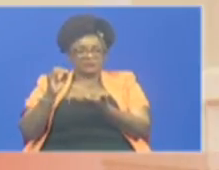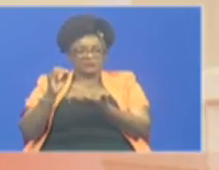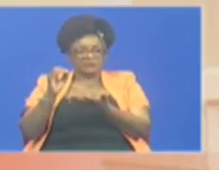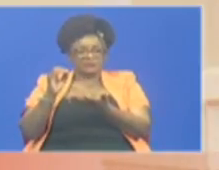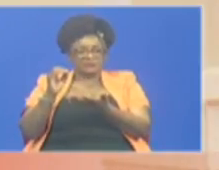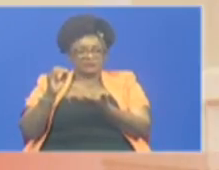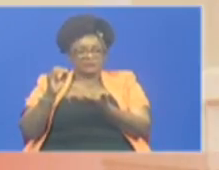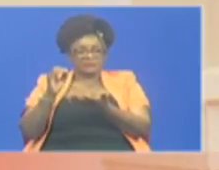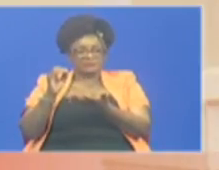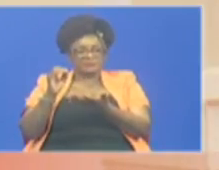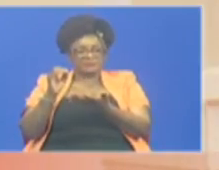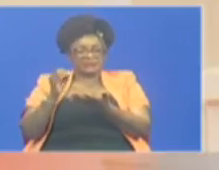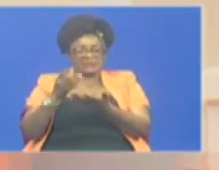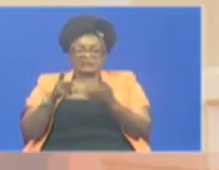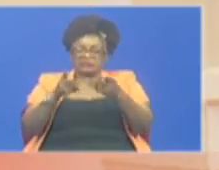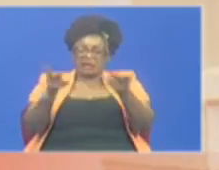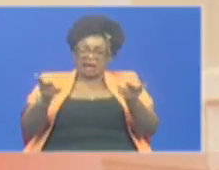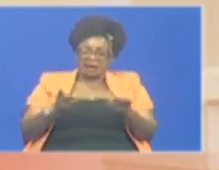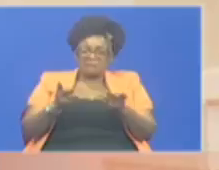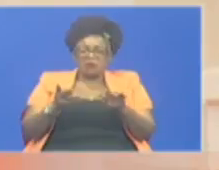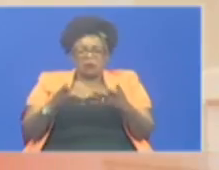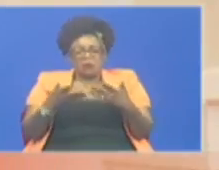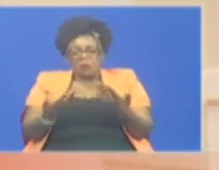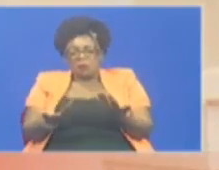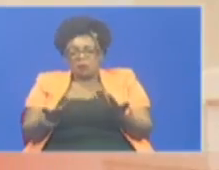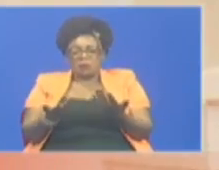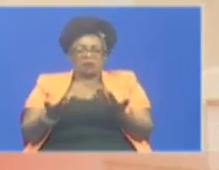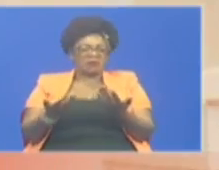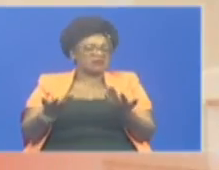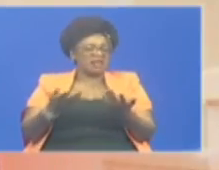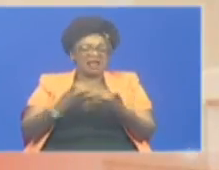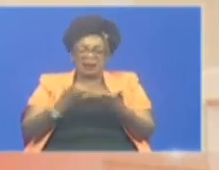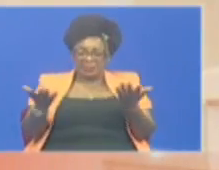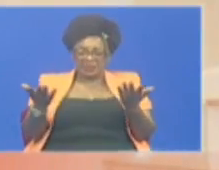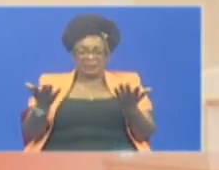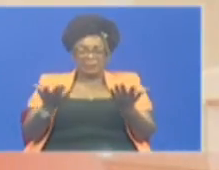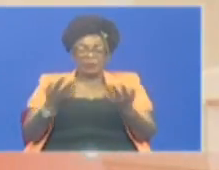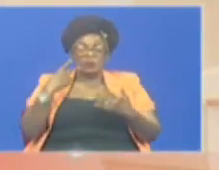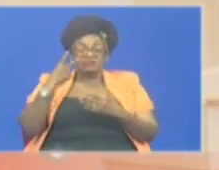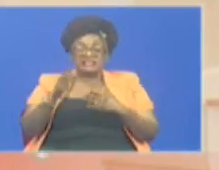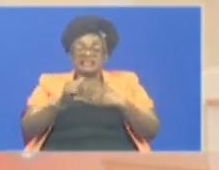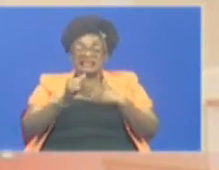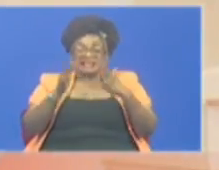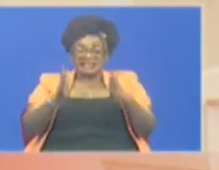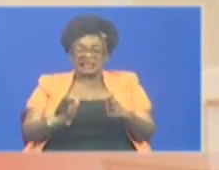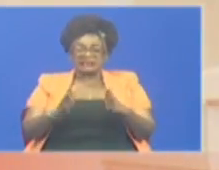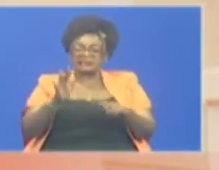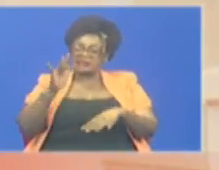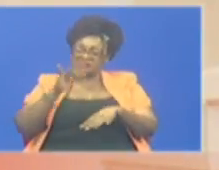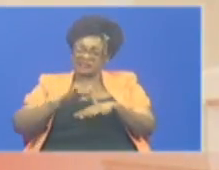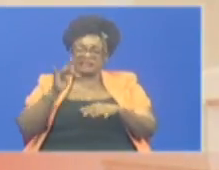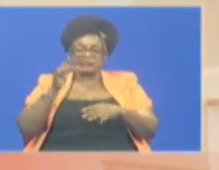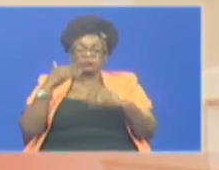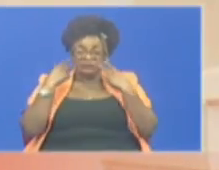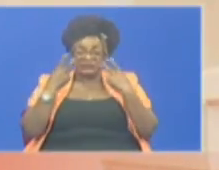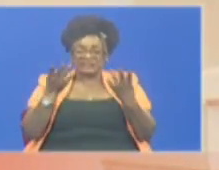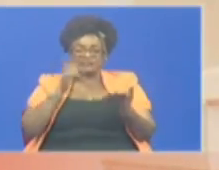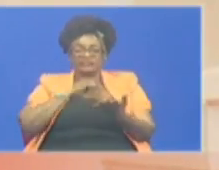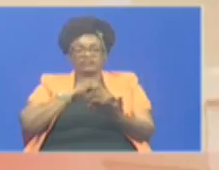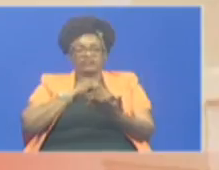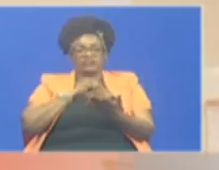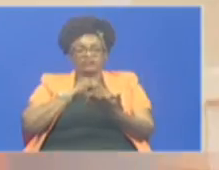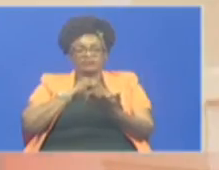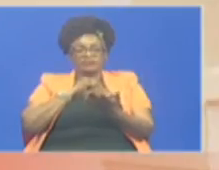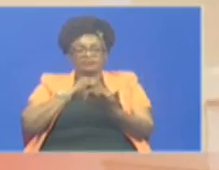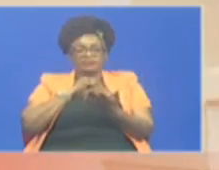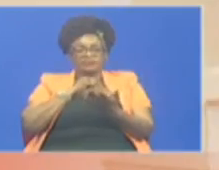of ethnicity or race, for we have even seen leaders of countries get infected and they've had